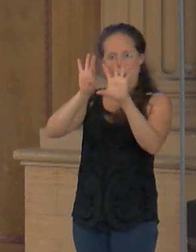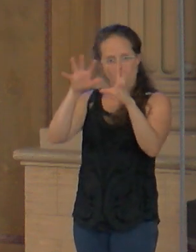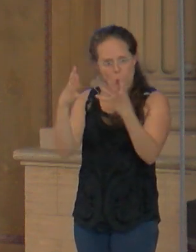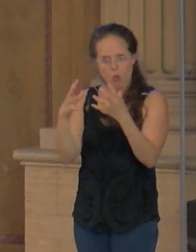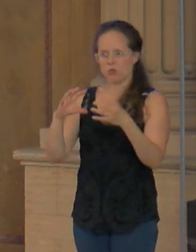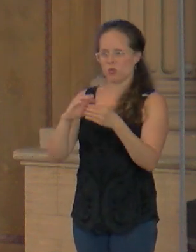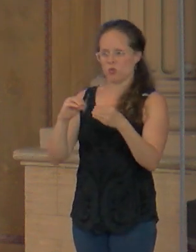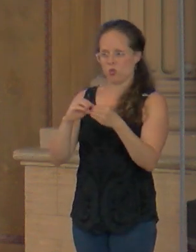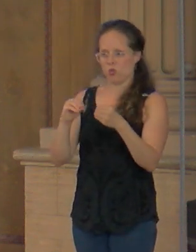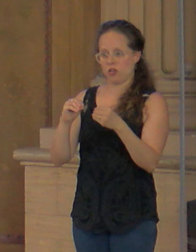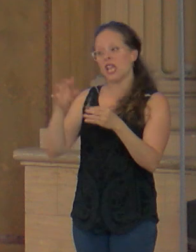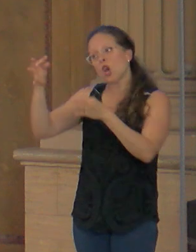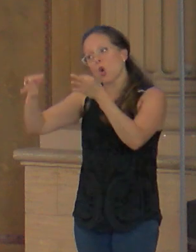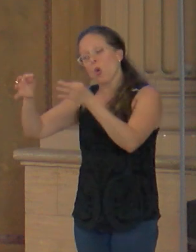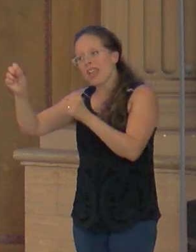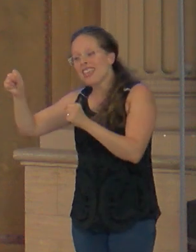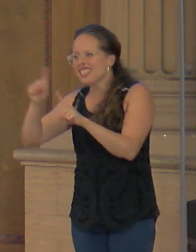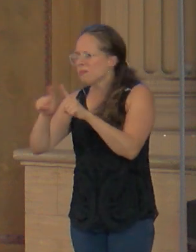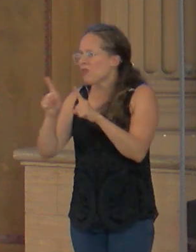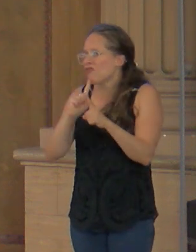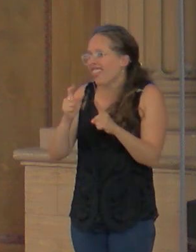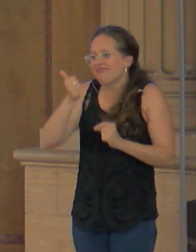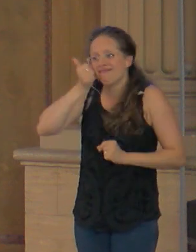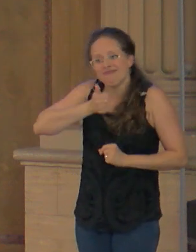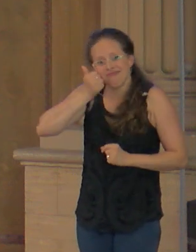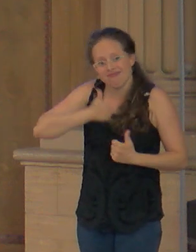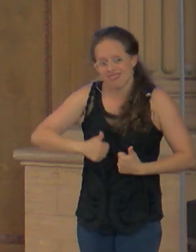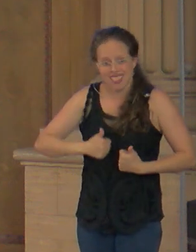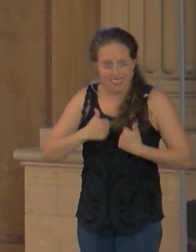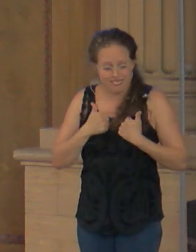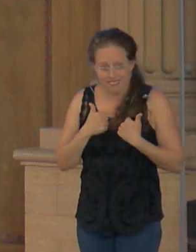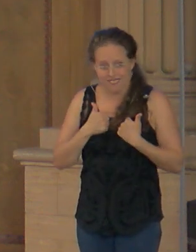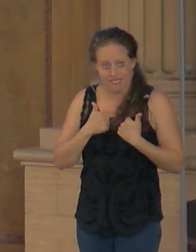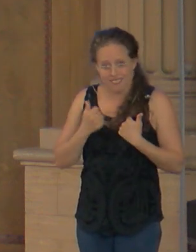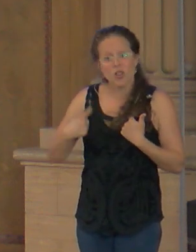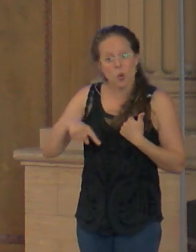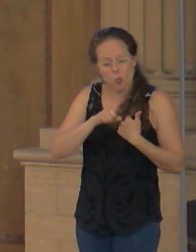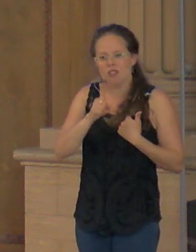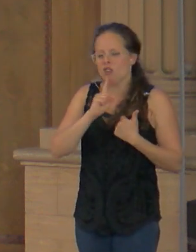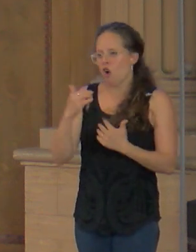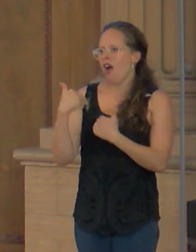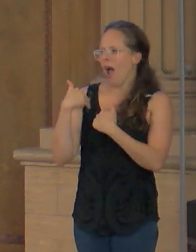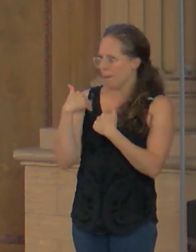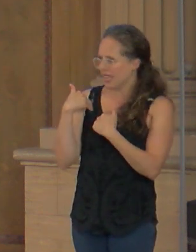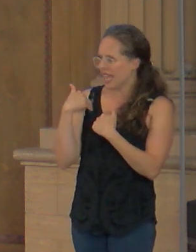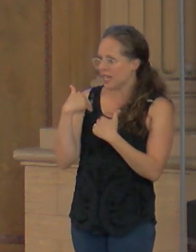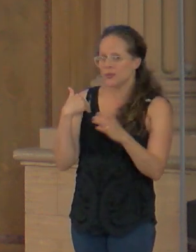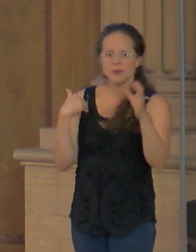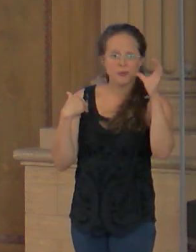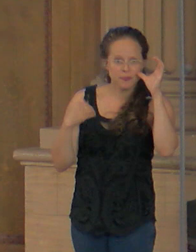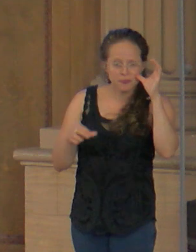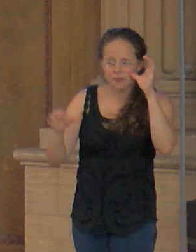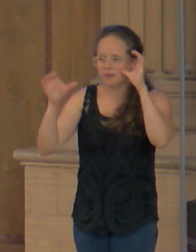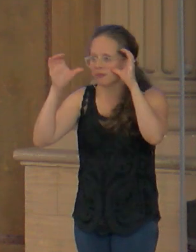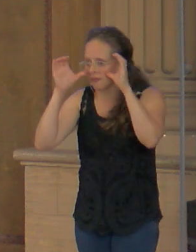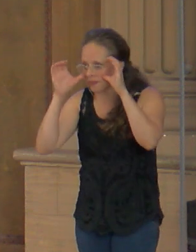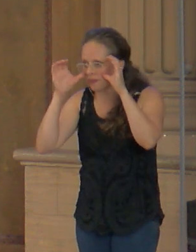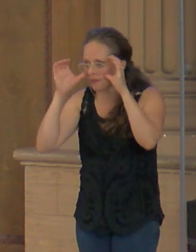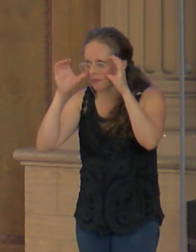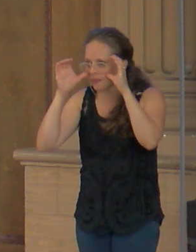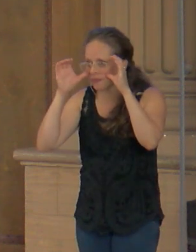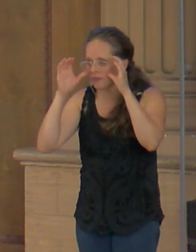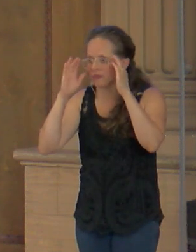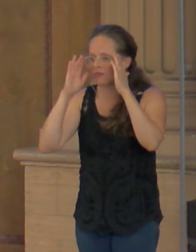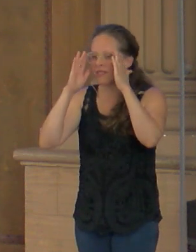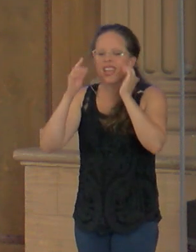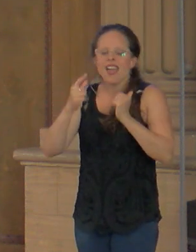just in court, but just if we're going to treat somebody differently, we are obligated to seek out the other side of the matter and be blind